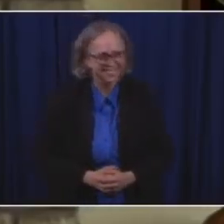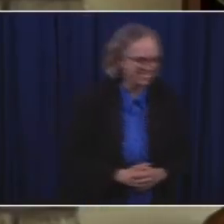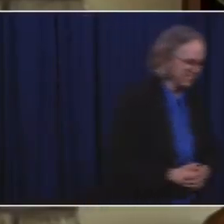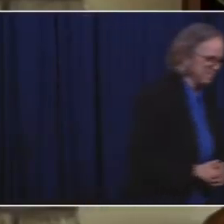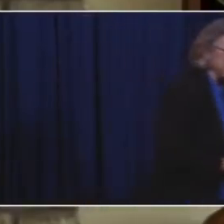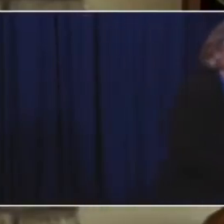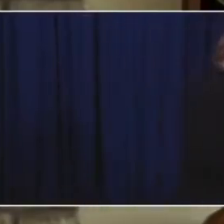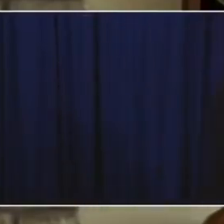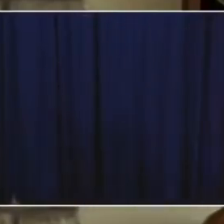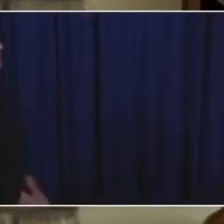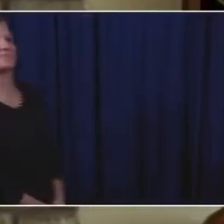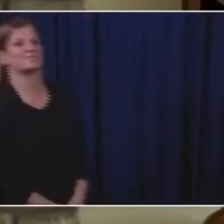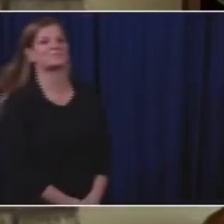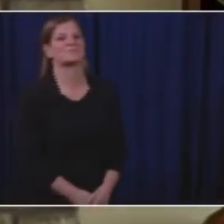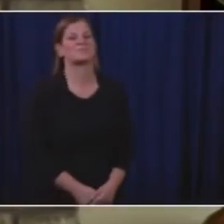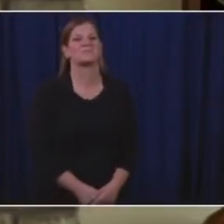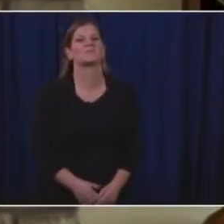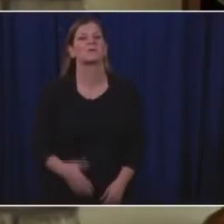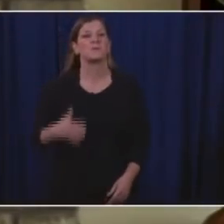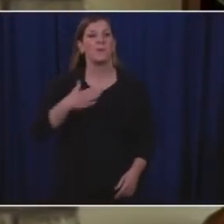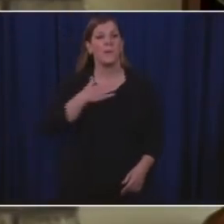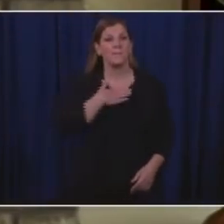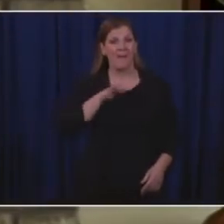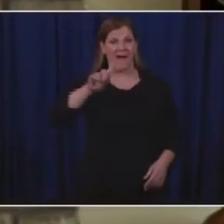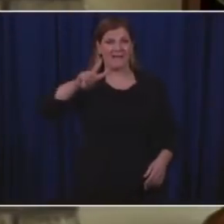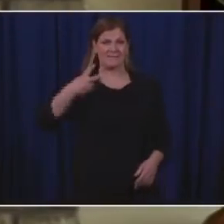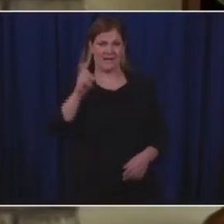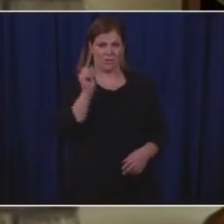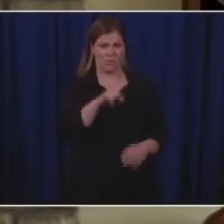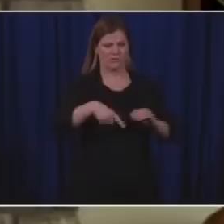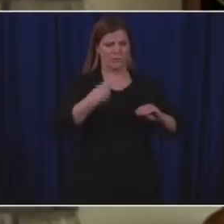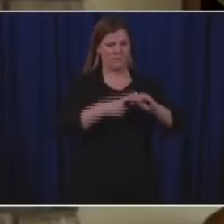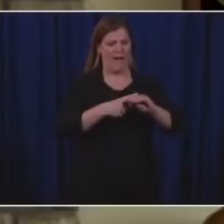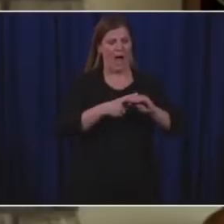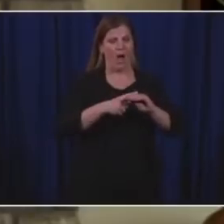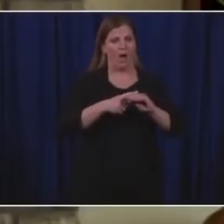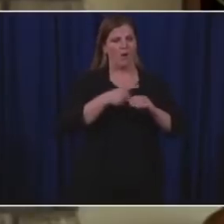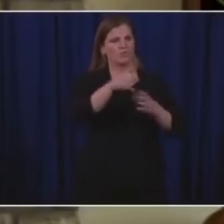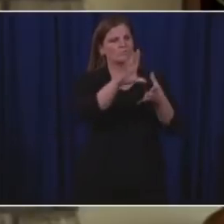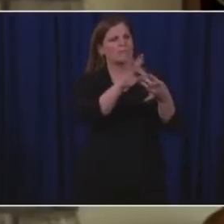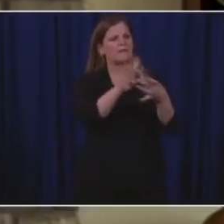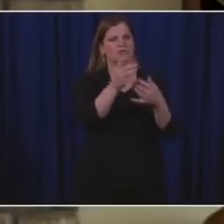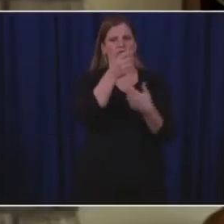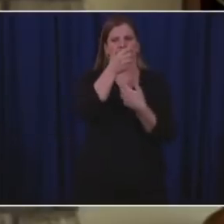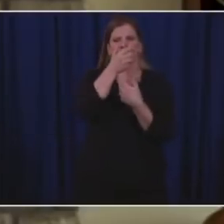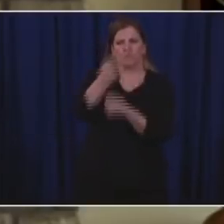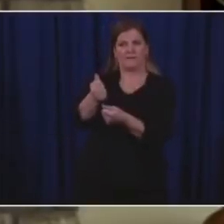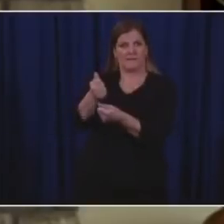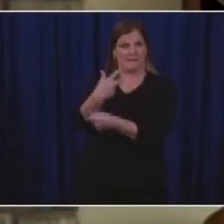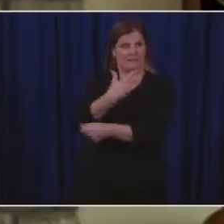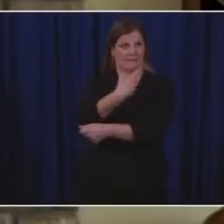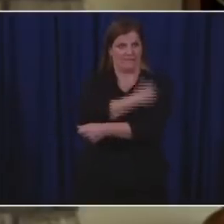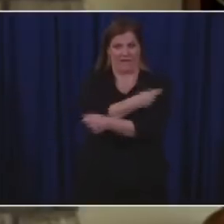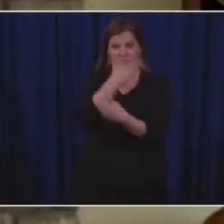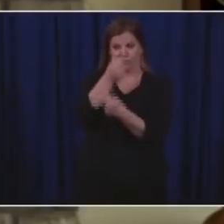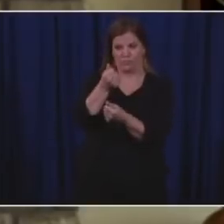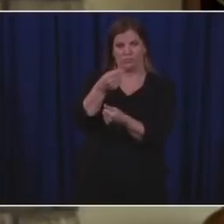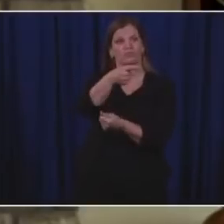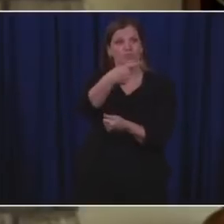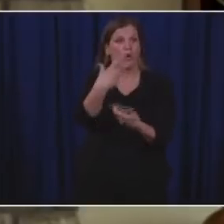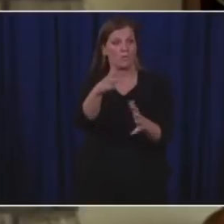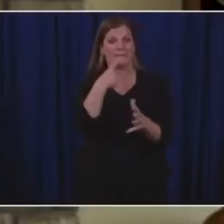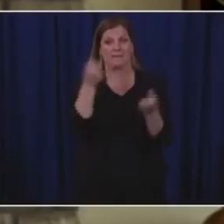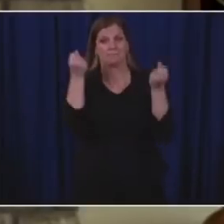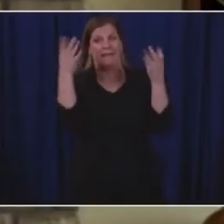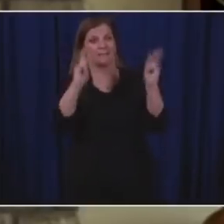mentioned earlier about trust in this vaccine, which already more than half of Americans say they have questions about it. But beyond that,